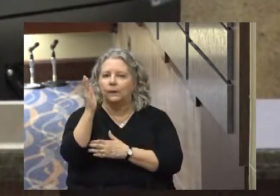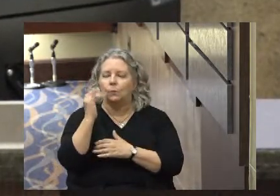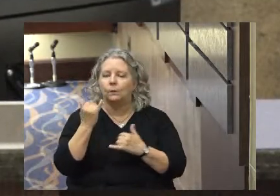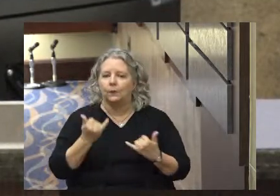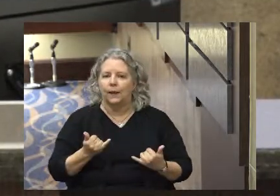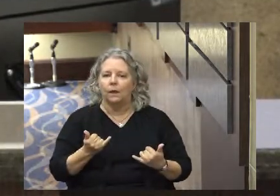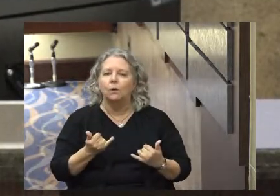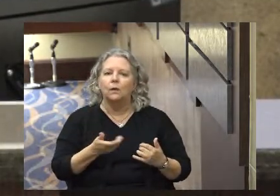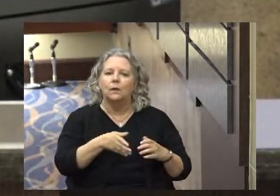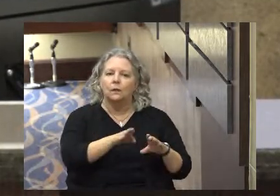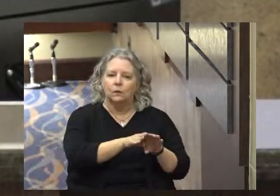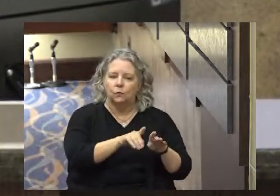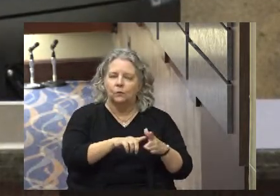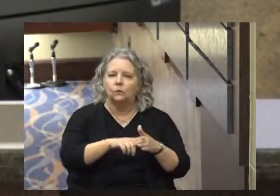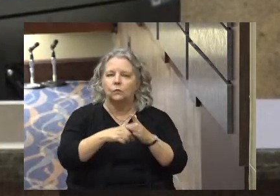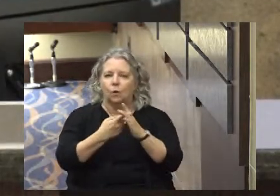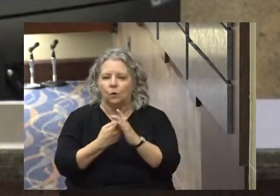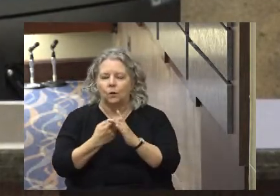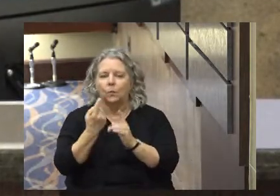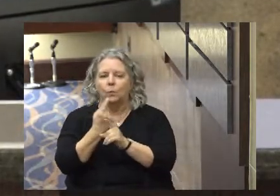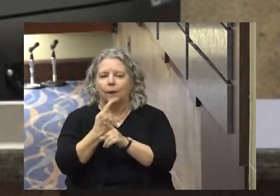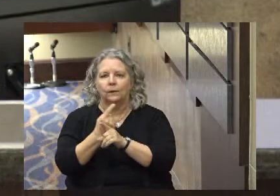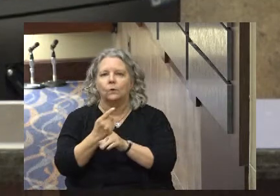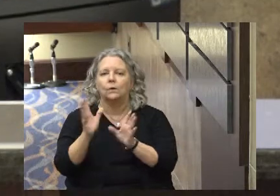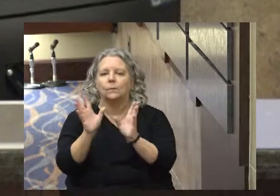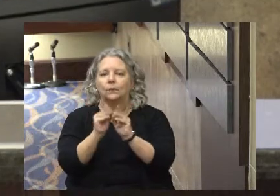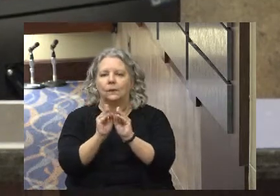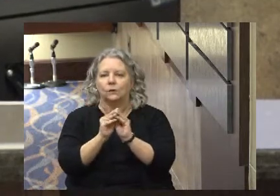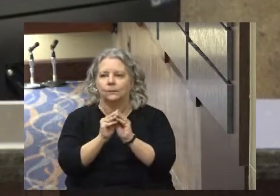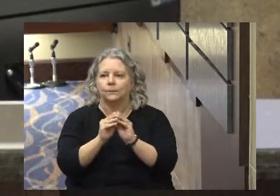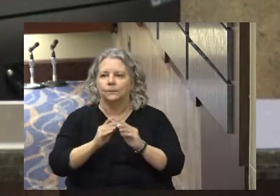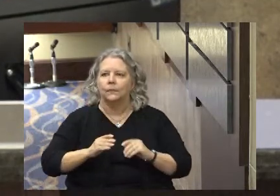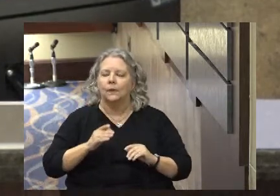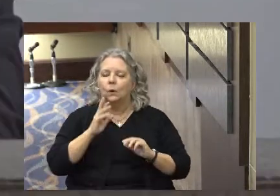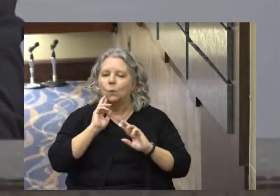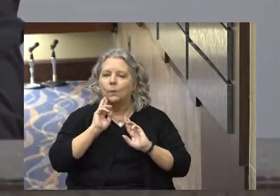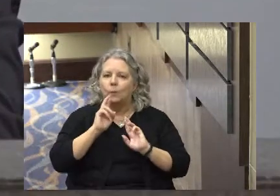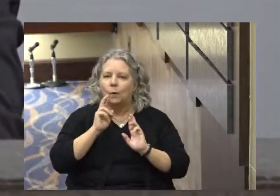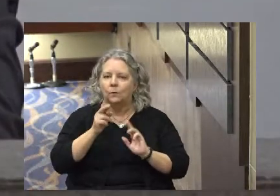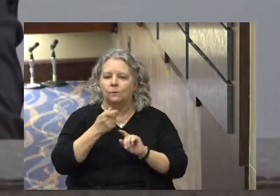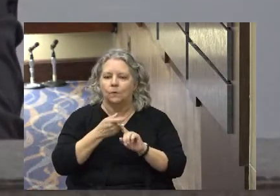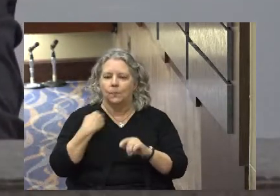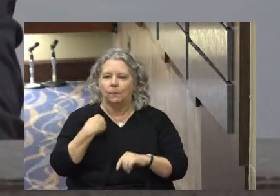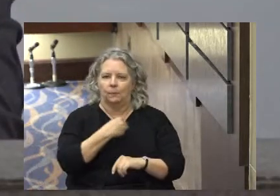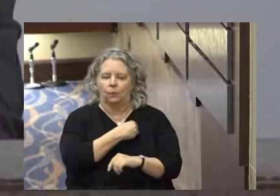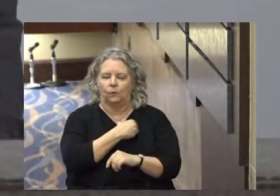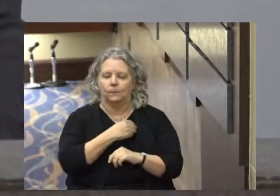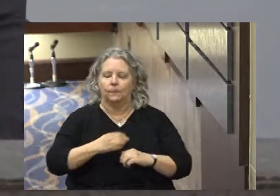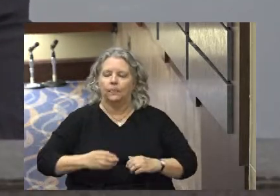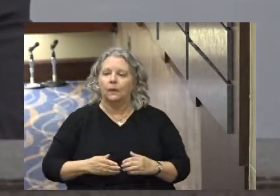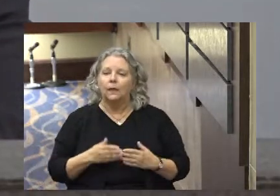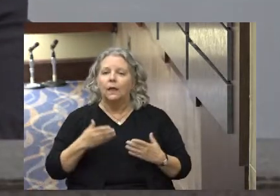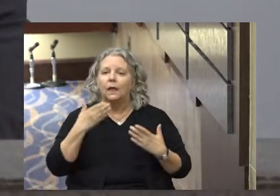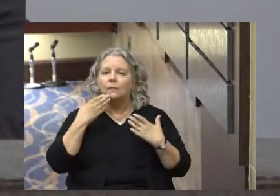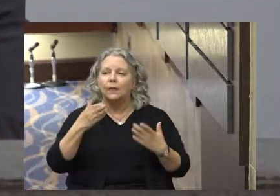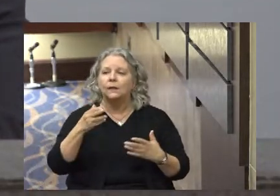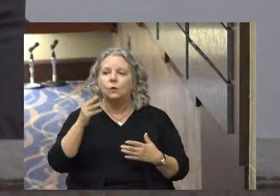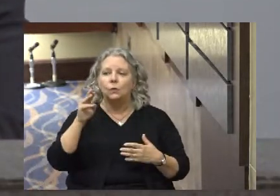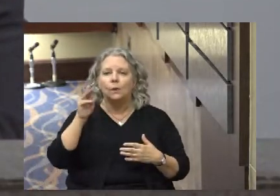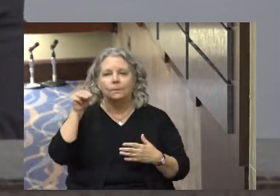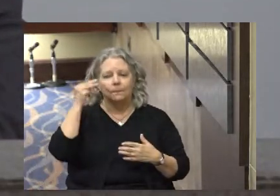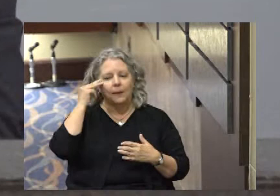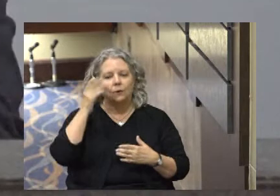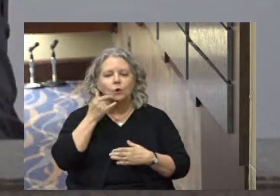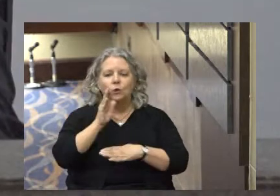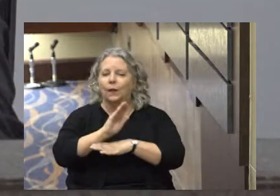and convene to work session with a report from the city manager. Thanks, Mayor, and good afternoon to the council.